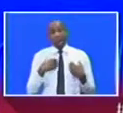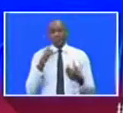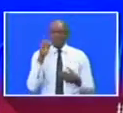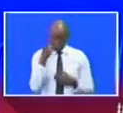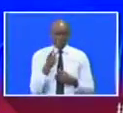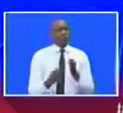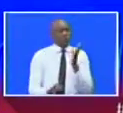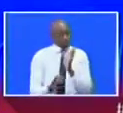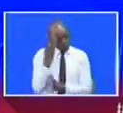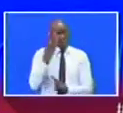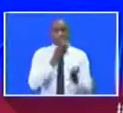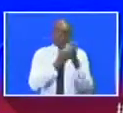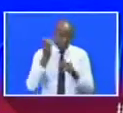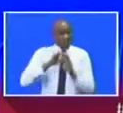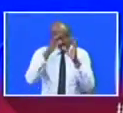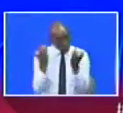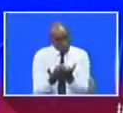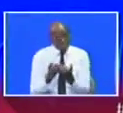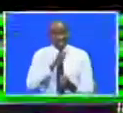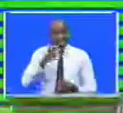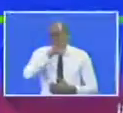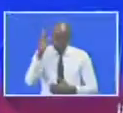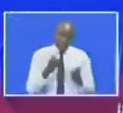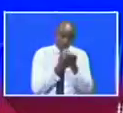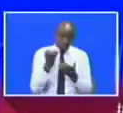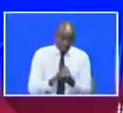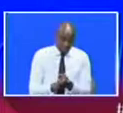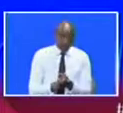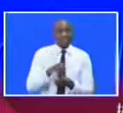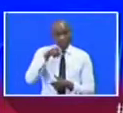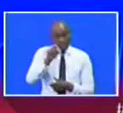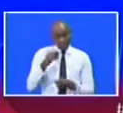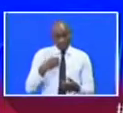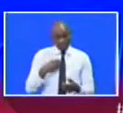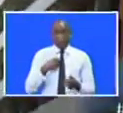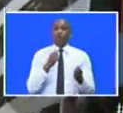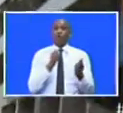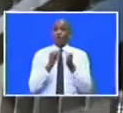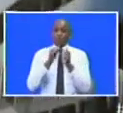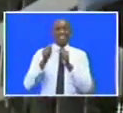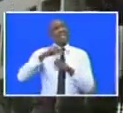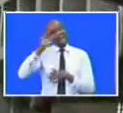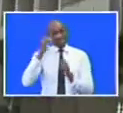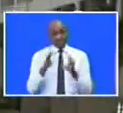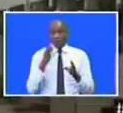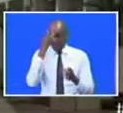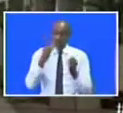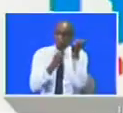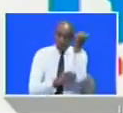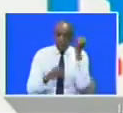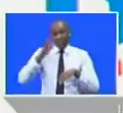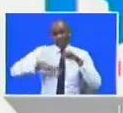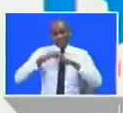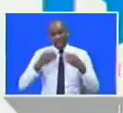fastest growing economies in the world, East African economies remain among the least competitive globally, mainly due to poor